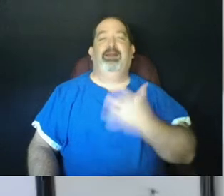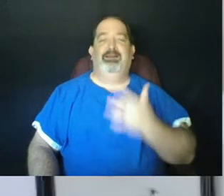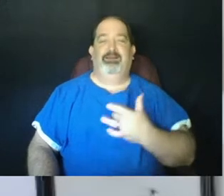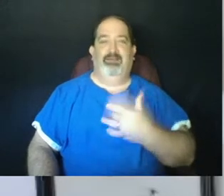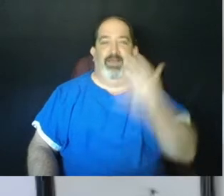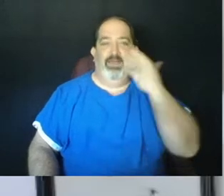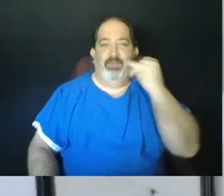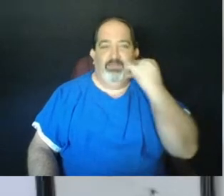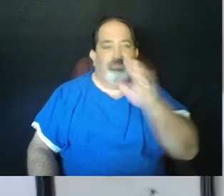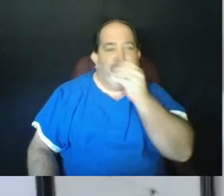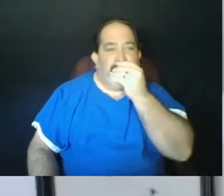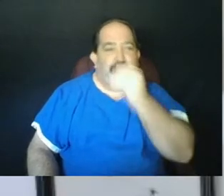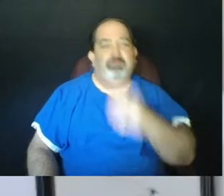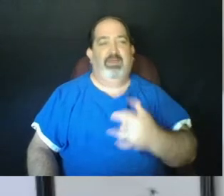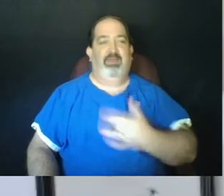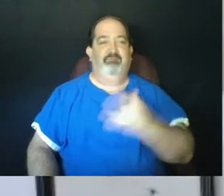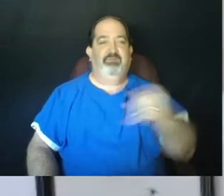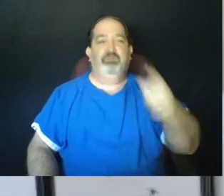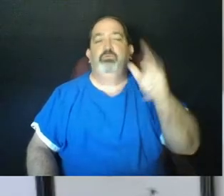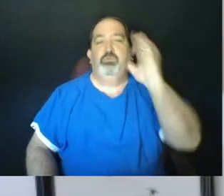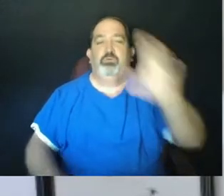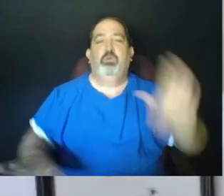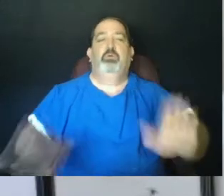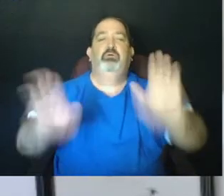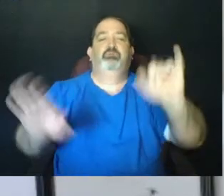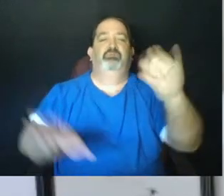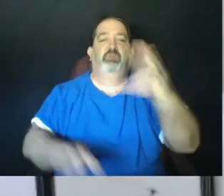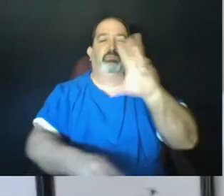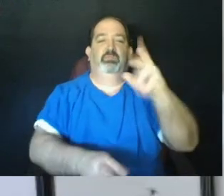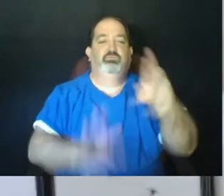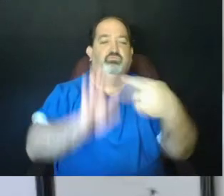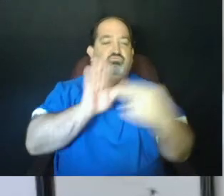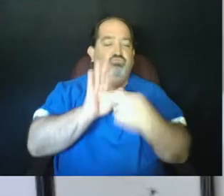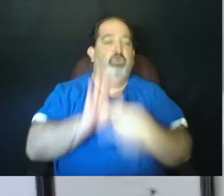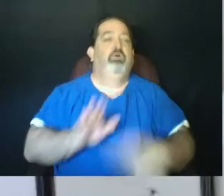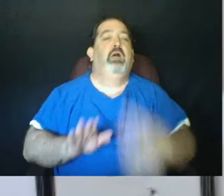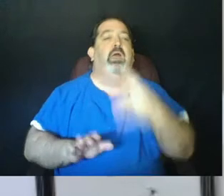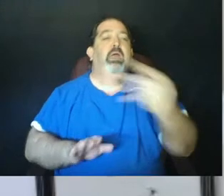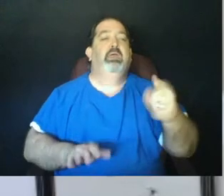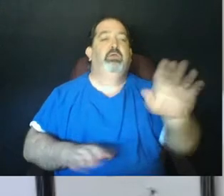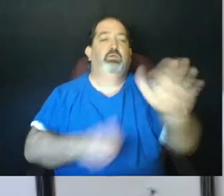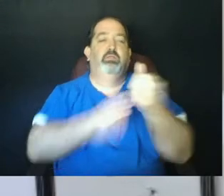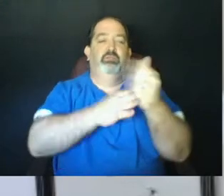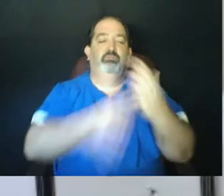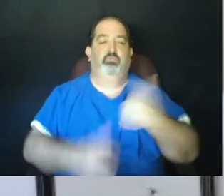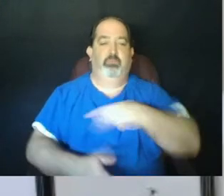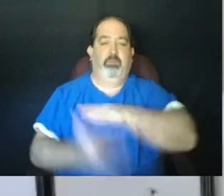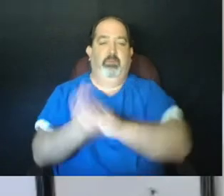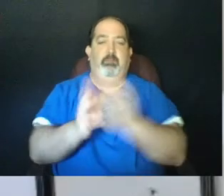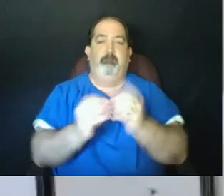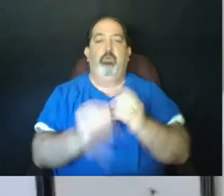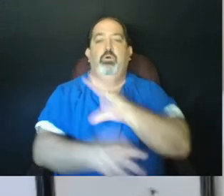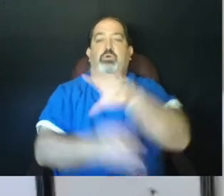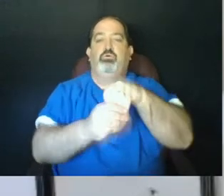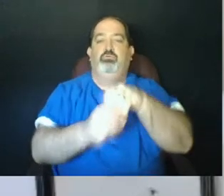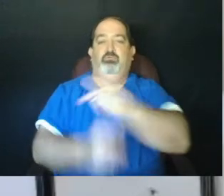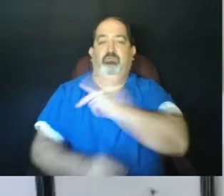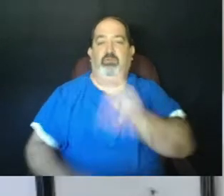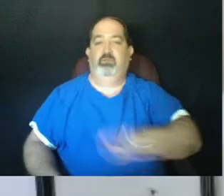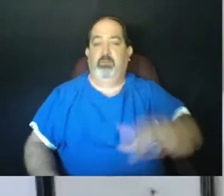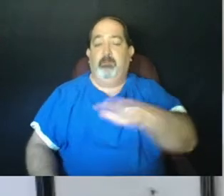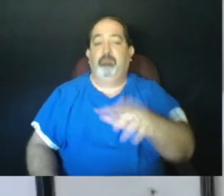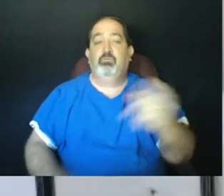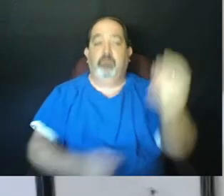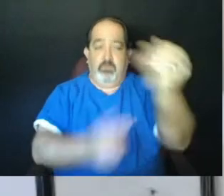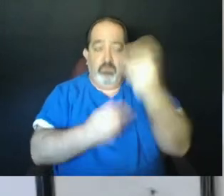I don't know if that was muted. I feel she'll do a great job in this role, and with her leadership will become a more inclusive kingdom. I'm sure we'll be hearing a lot from